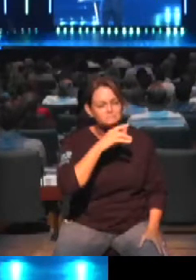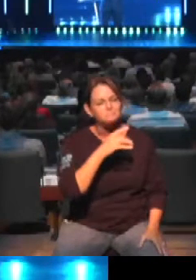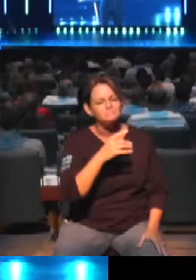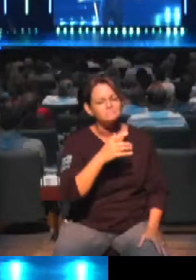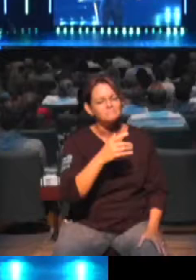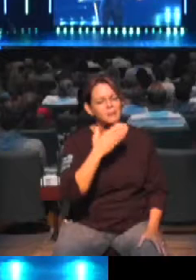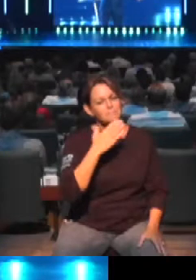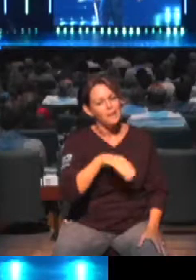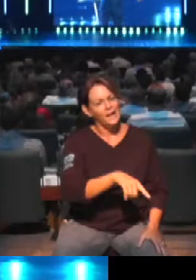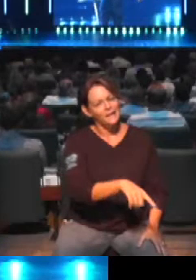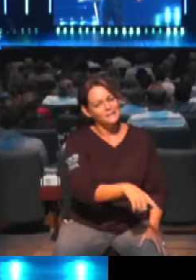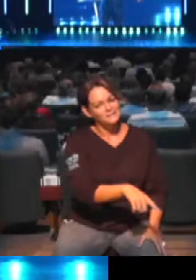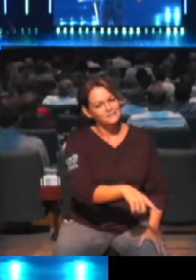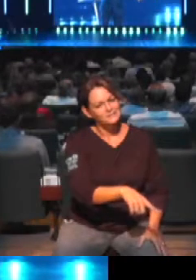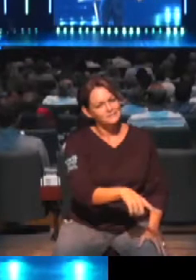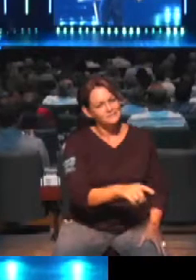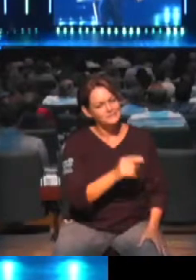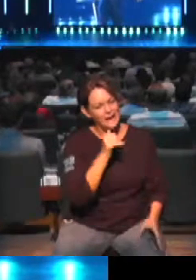to be bad?